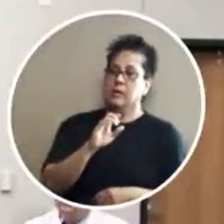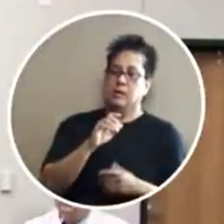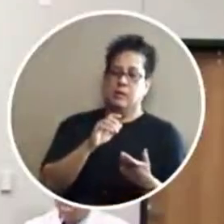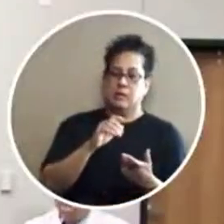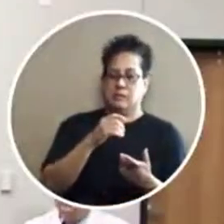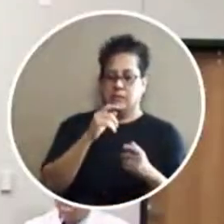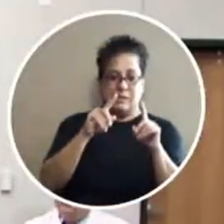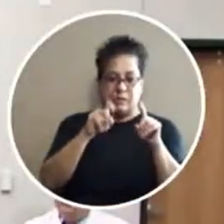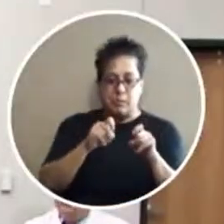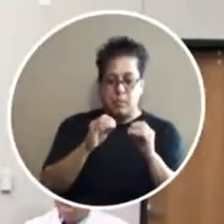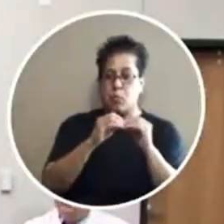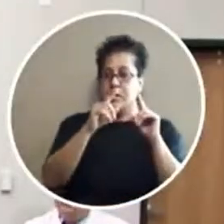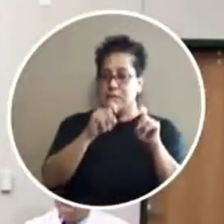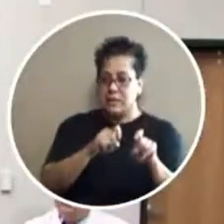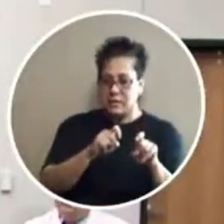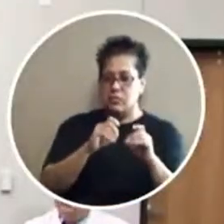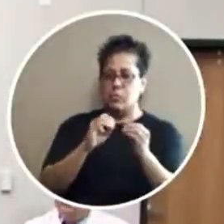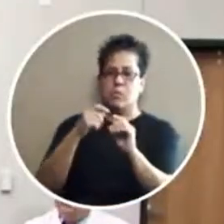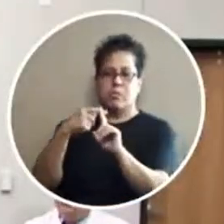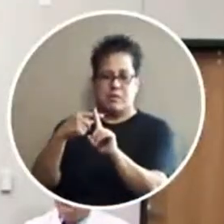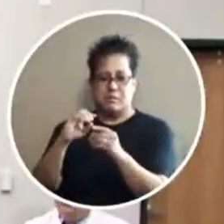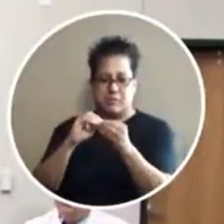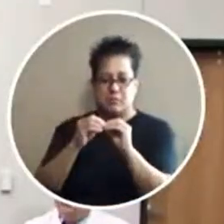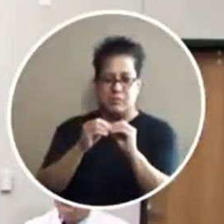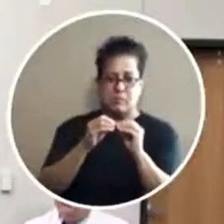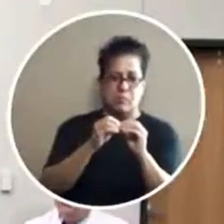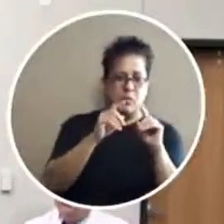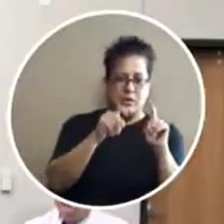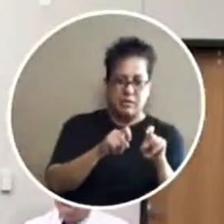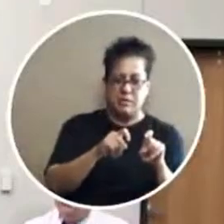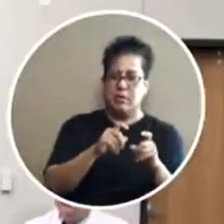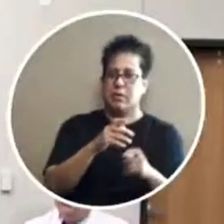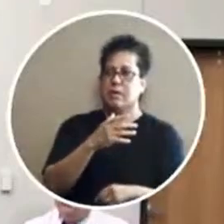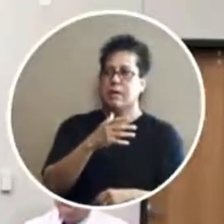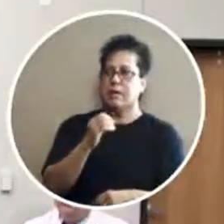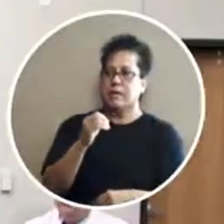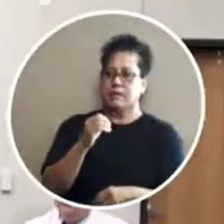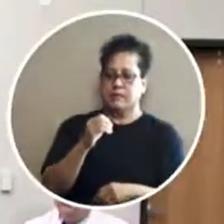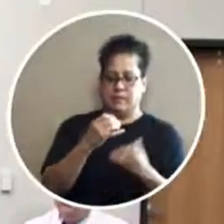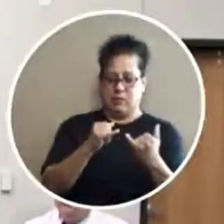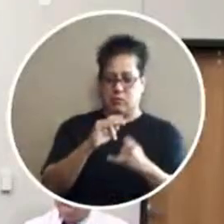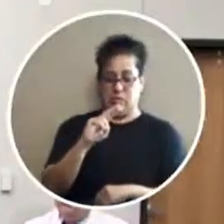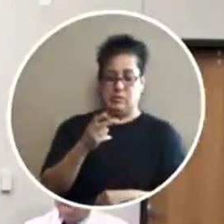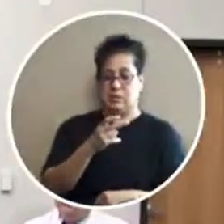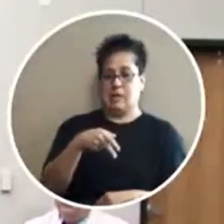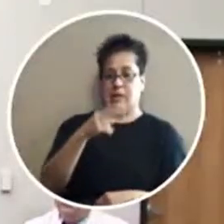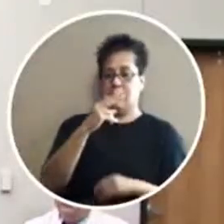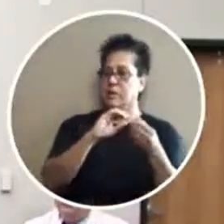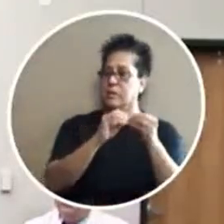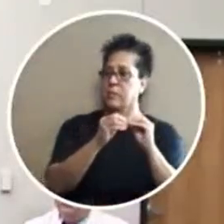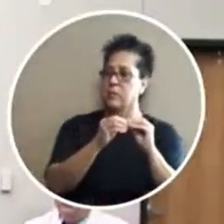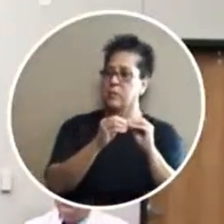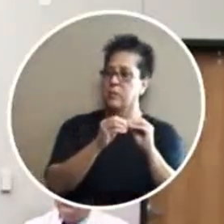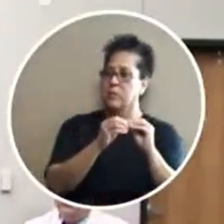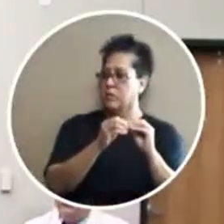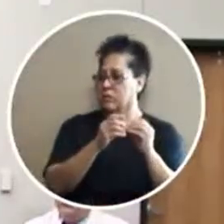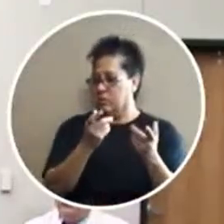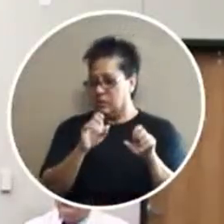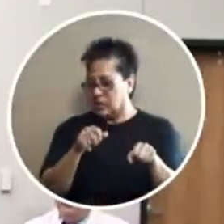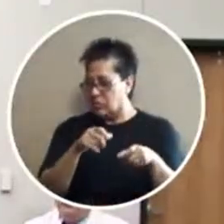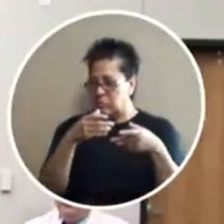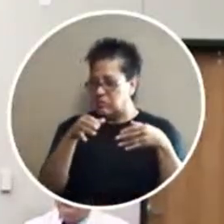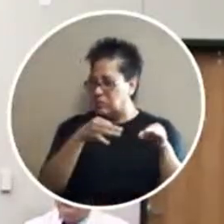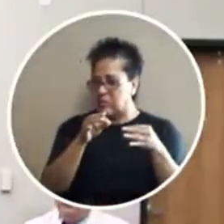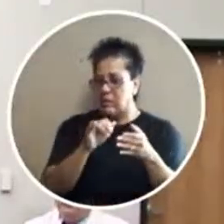just more testing. The more you test, the more positive numbers you're going to get. We just heard that testing, I think, hit the second highest number. Can you all speak to that? I mean,